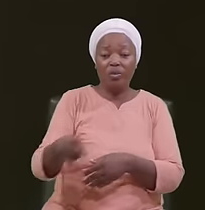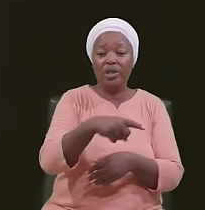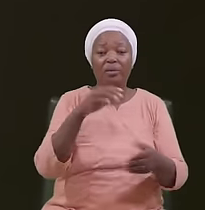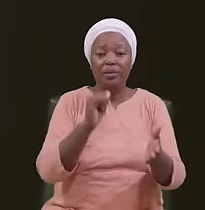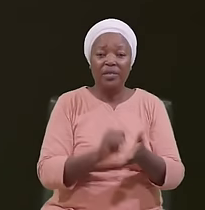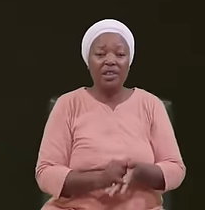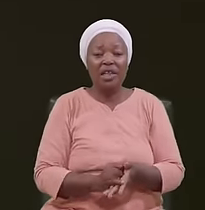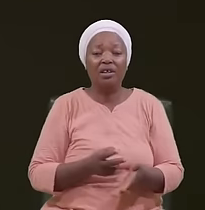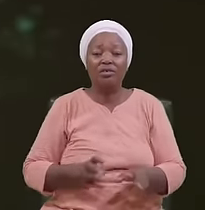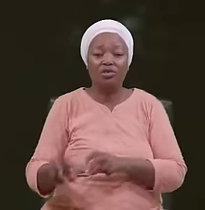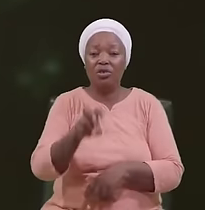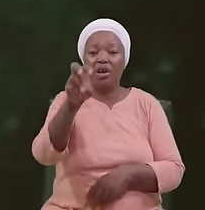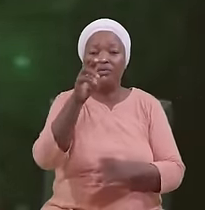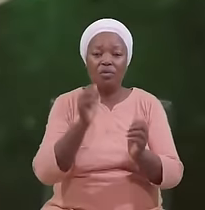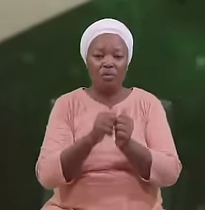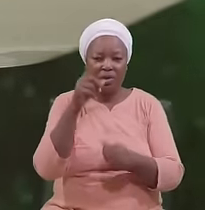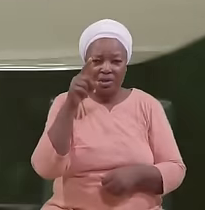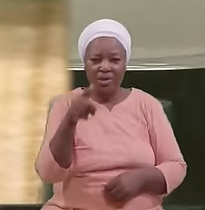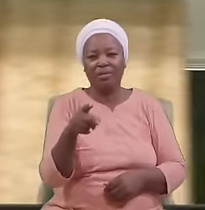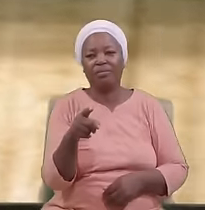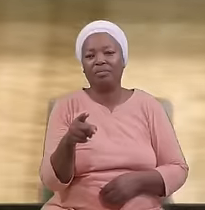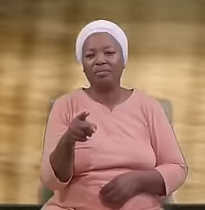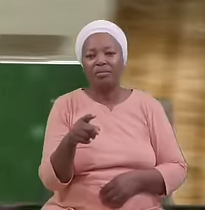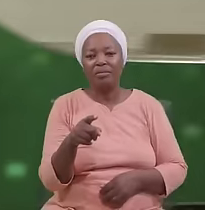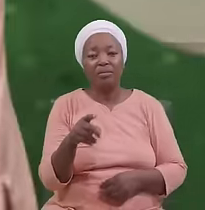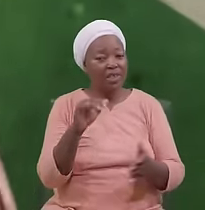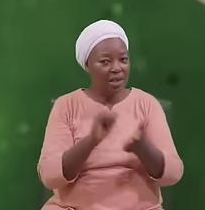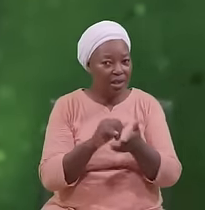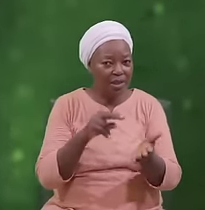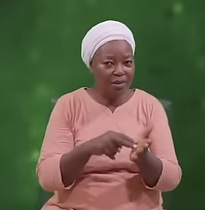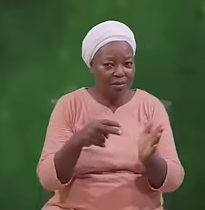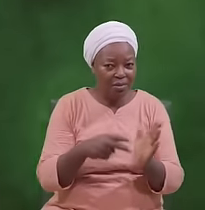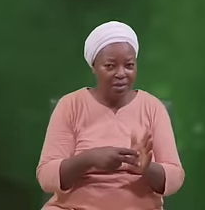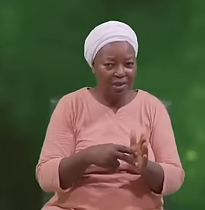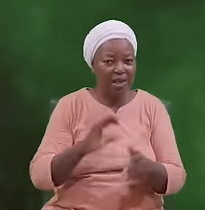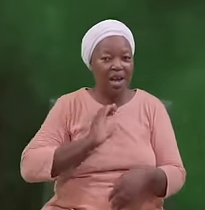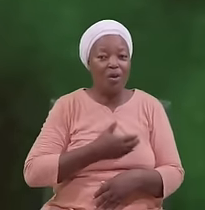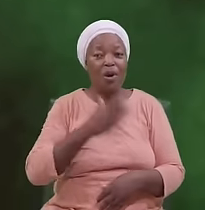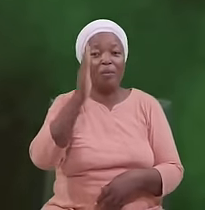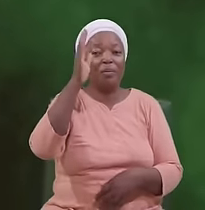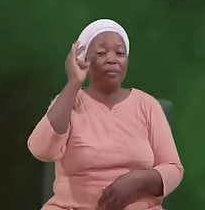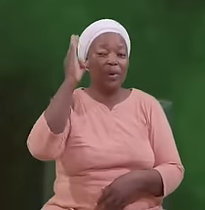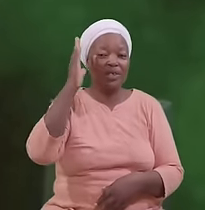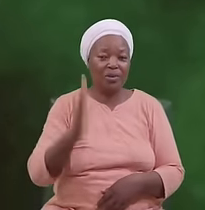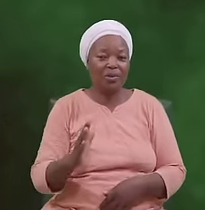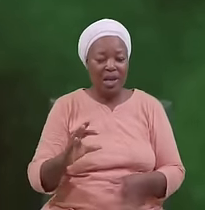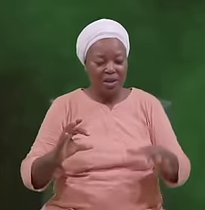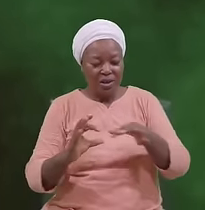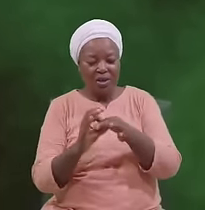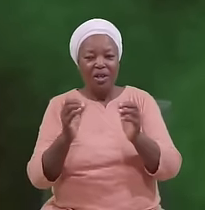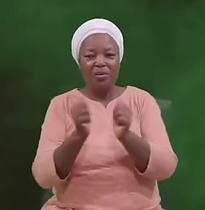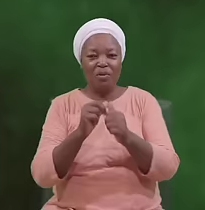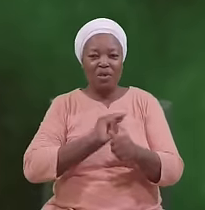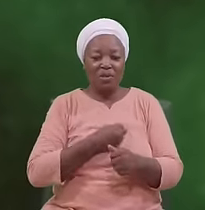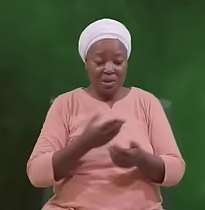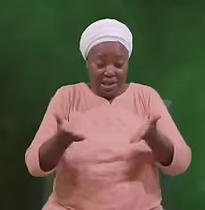sail with thee. That means our pastors associated with us at the